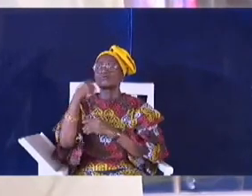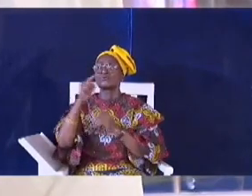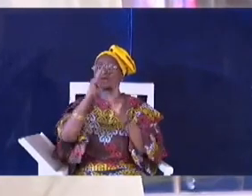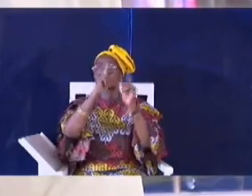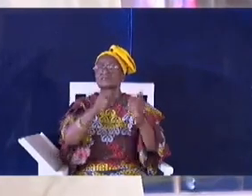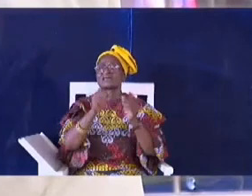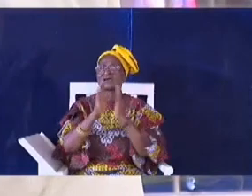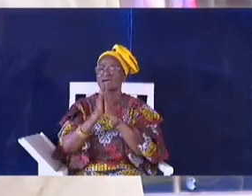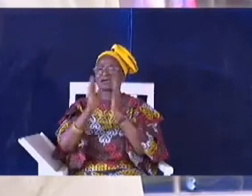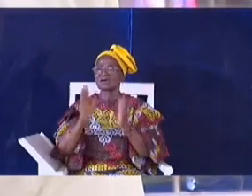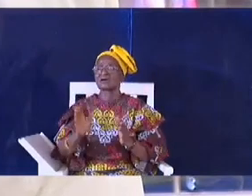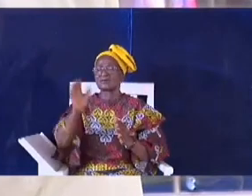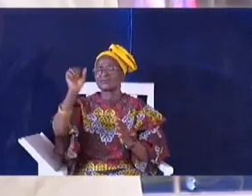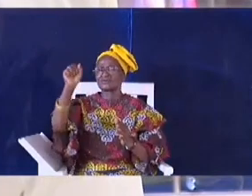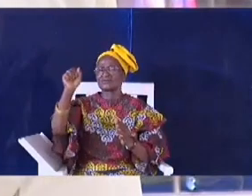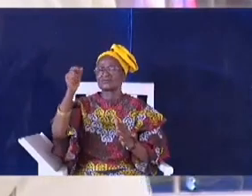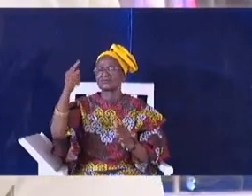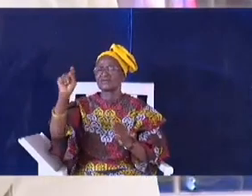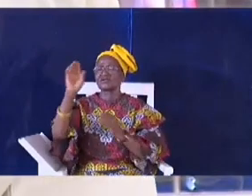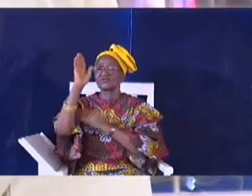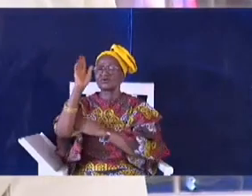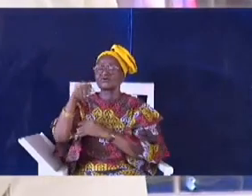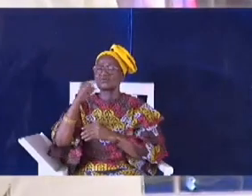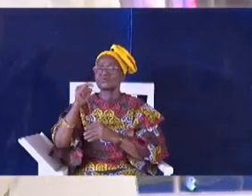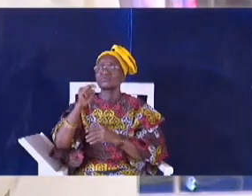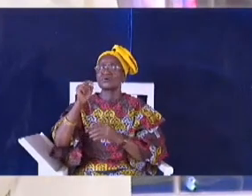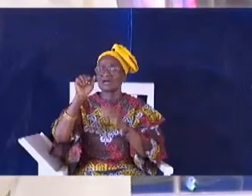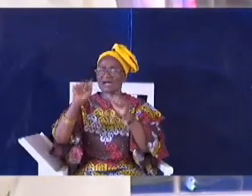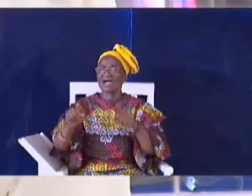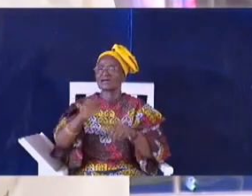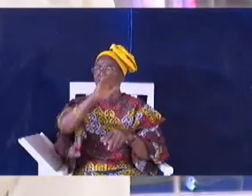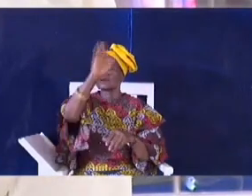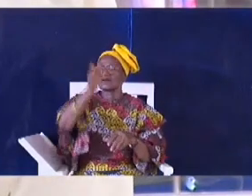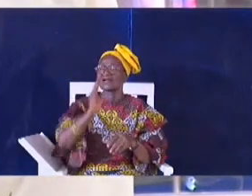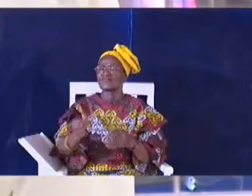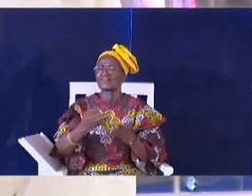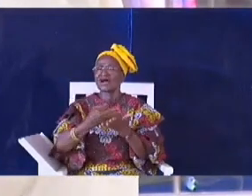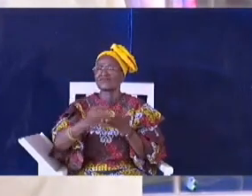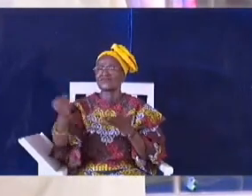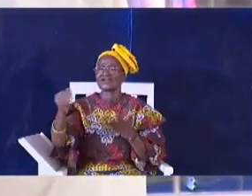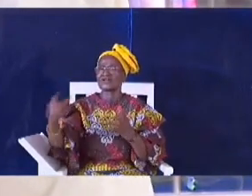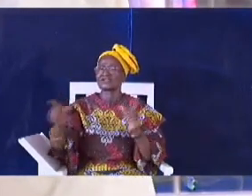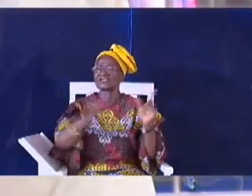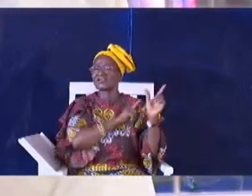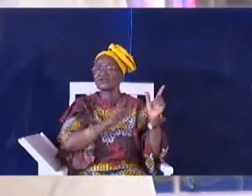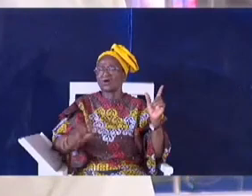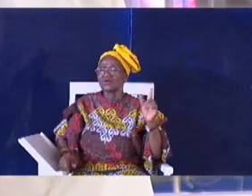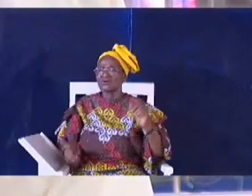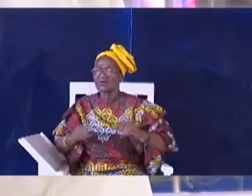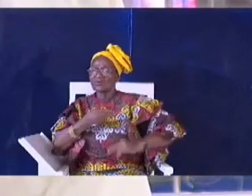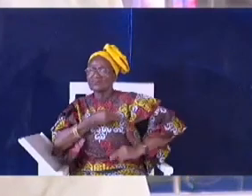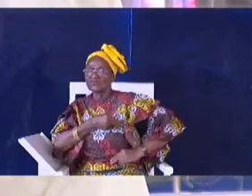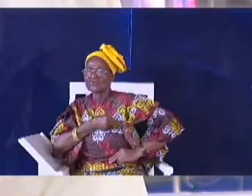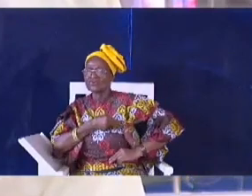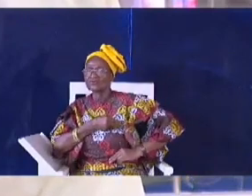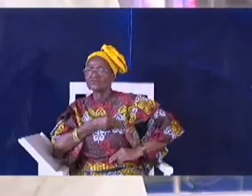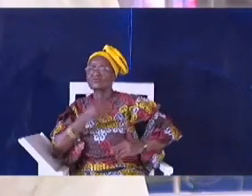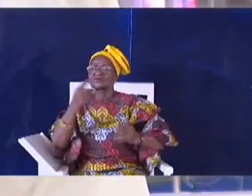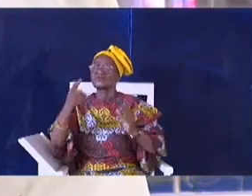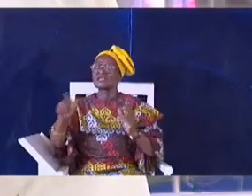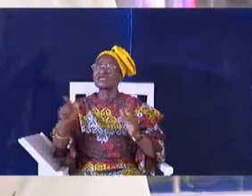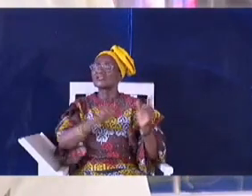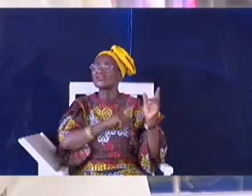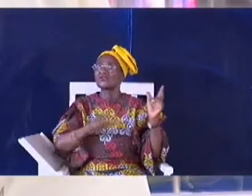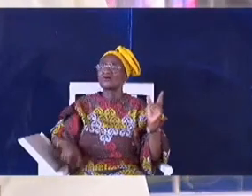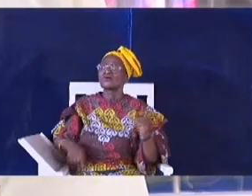prayers, the God who can never fail, the Lord of hosts, the Lord who